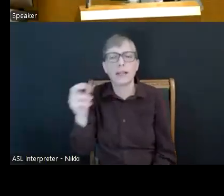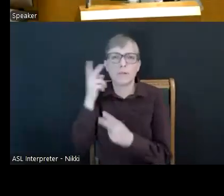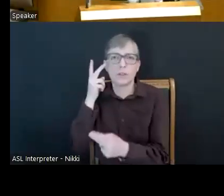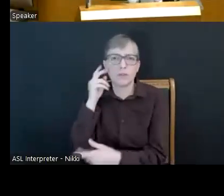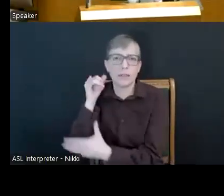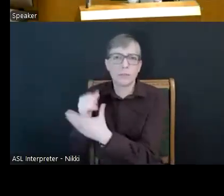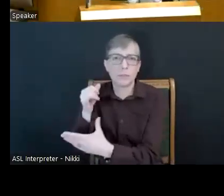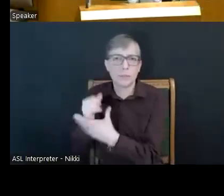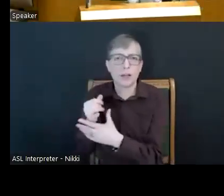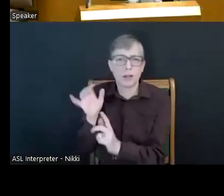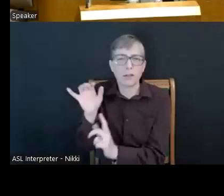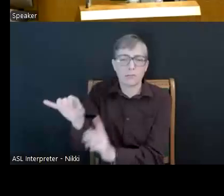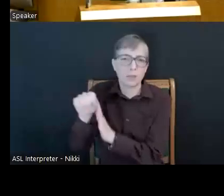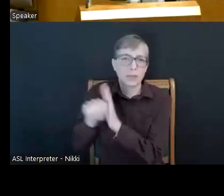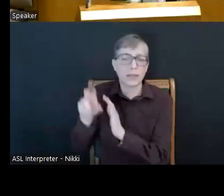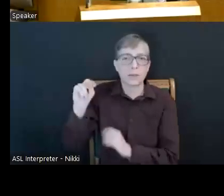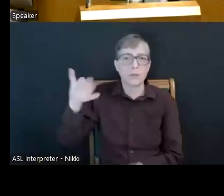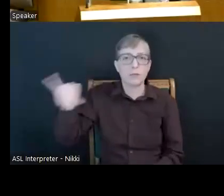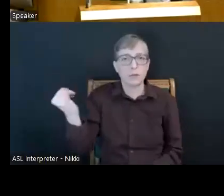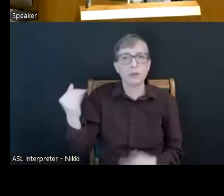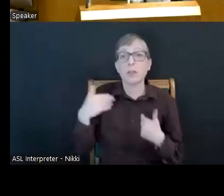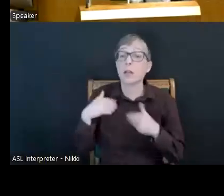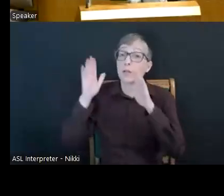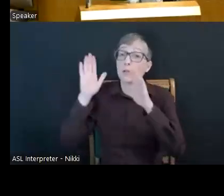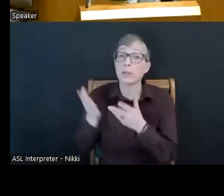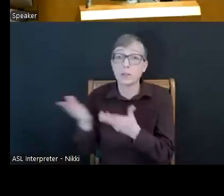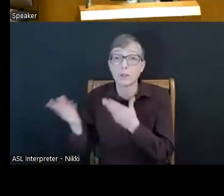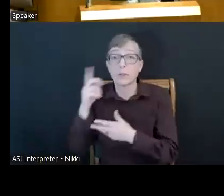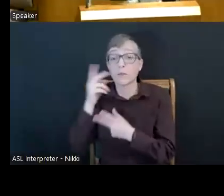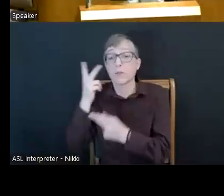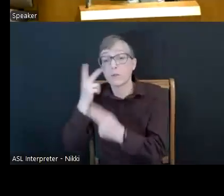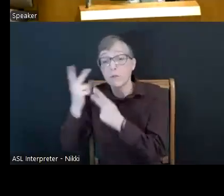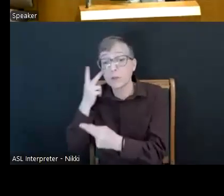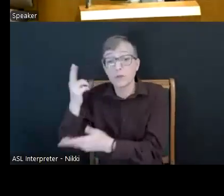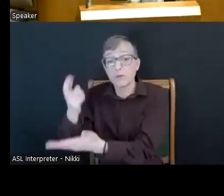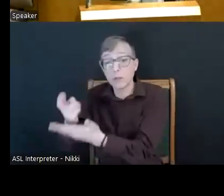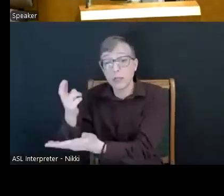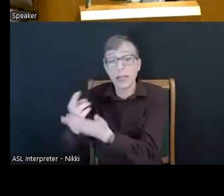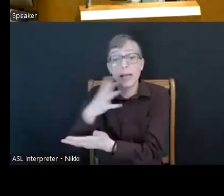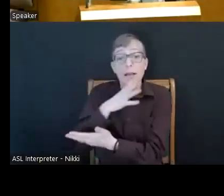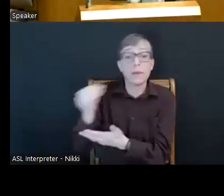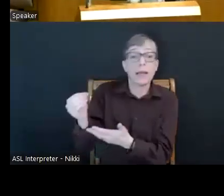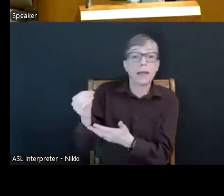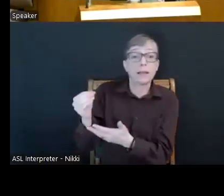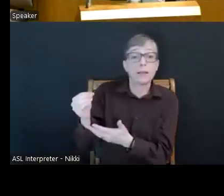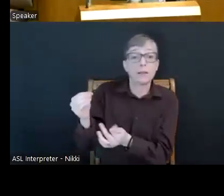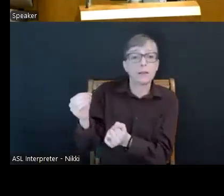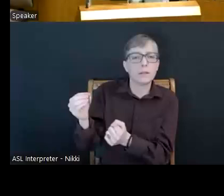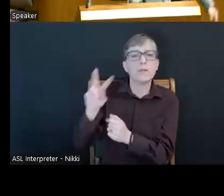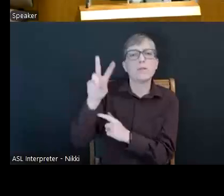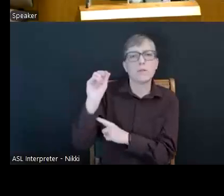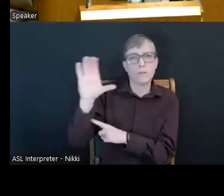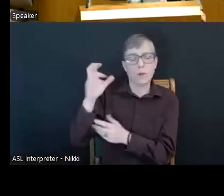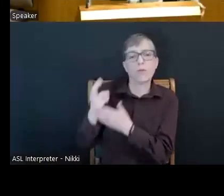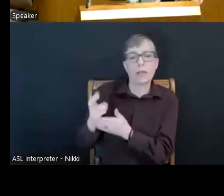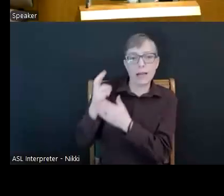services for vision rehabilitation and vocational rehabilitation. But for people who were depressed, secondary to the